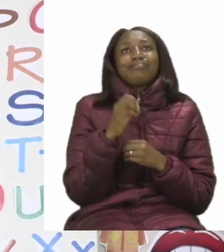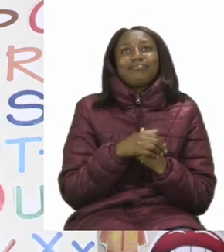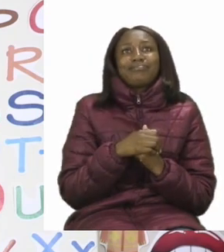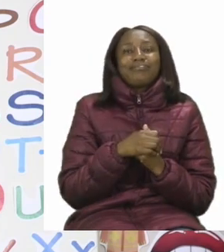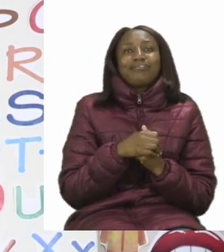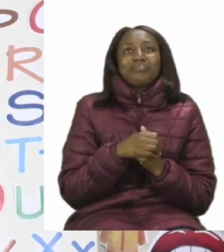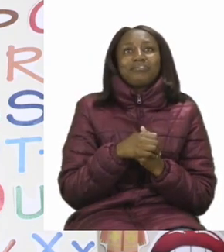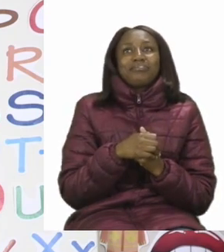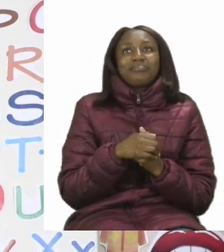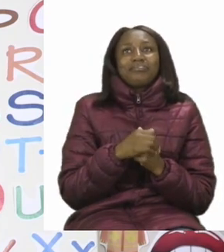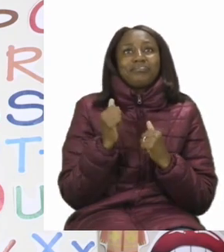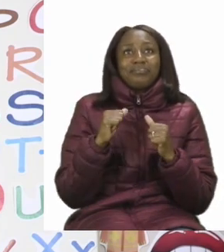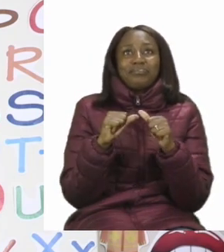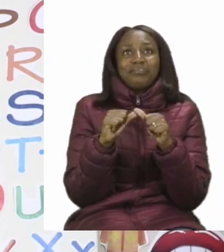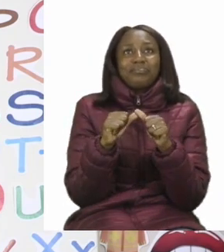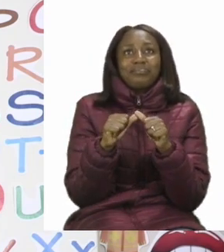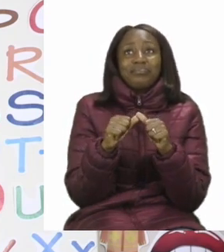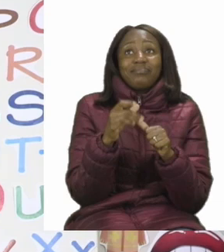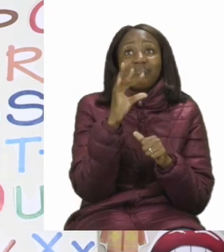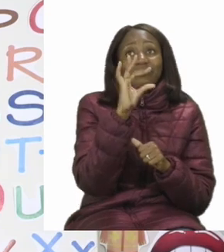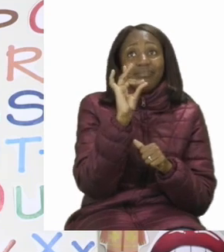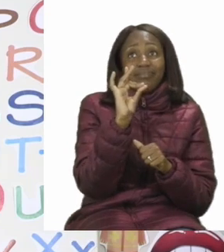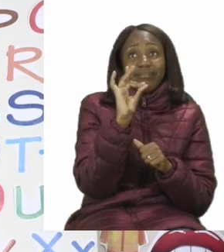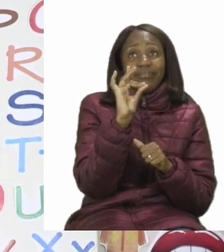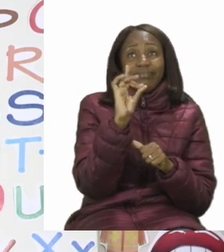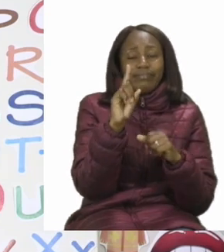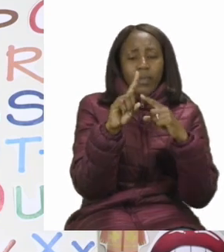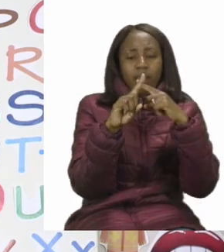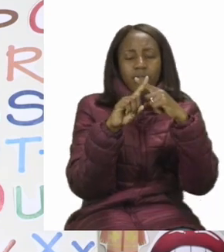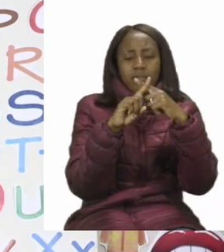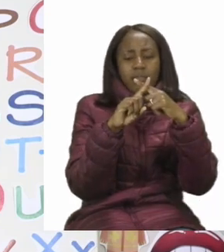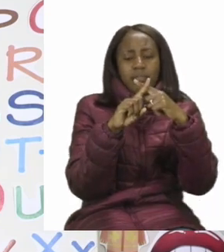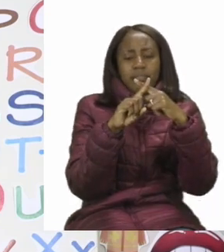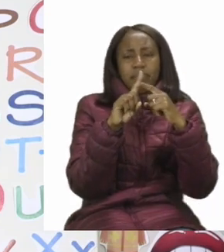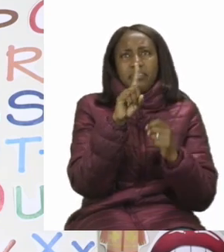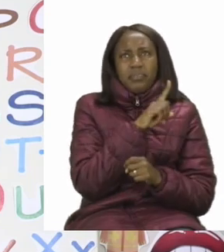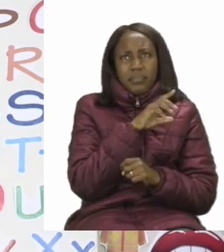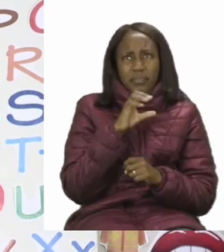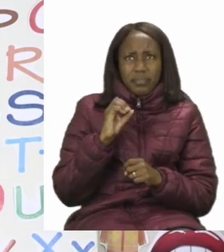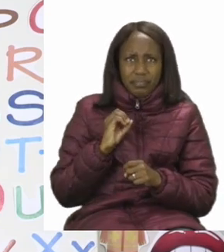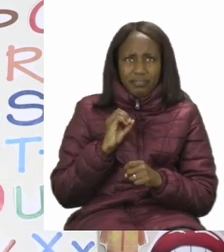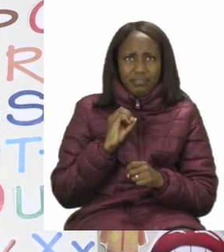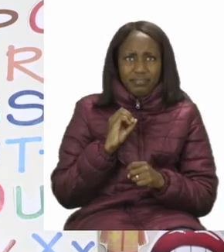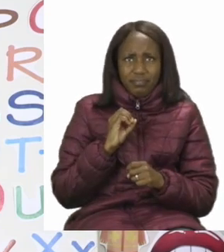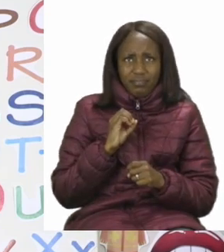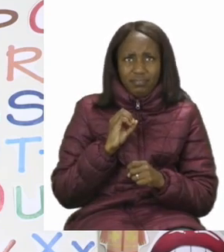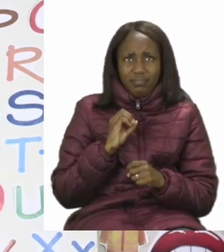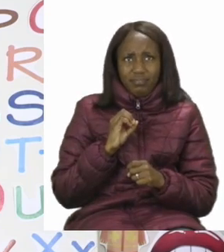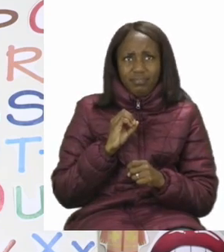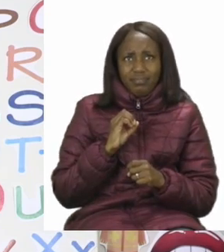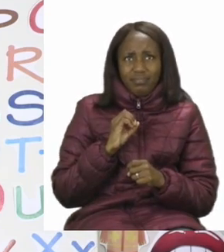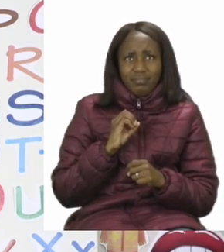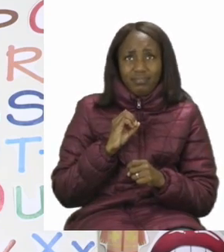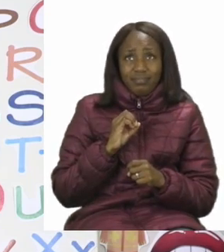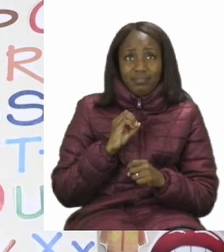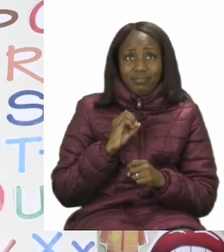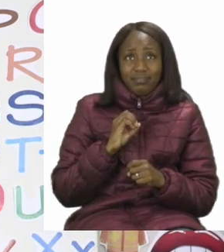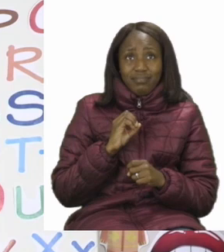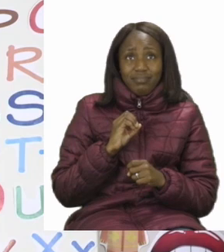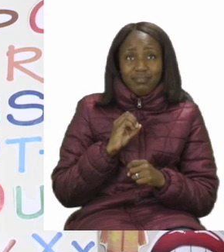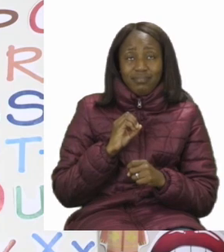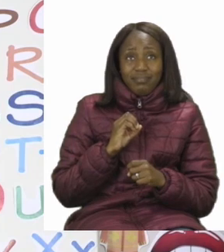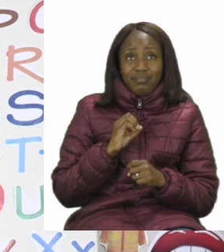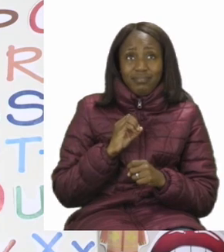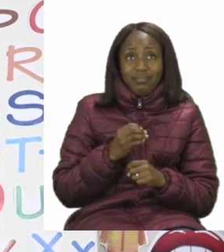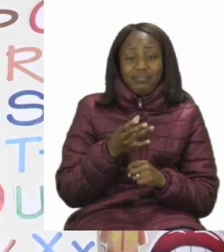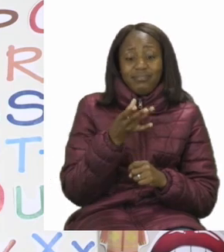if we're moving on to the next one, it says 8 times 10. Now, 8 times 10, as we